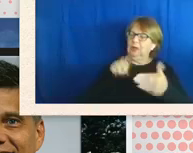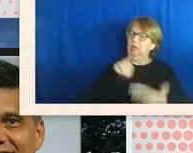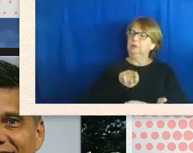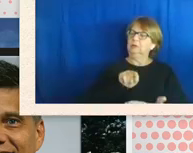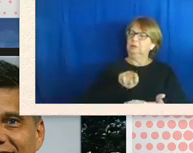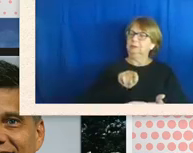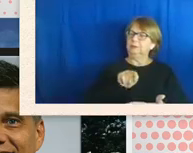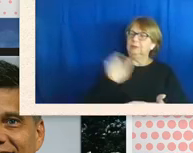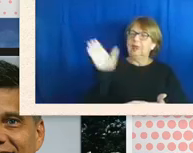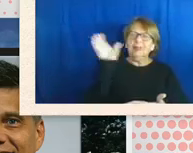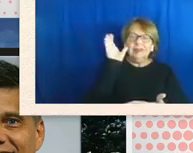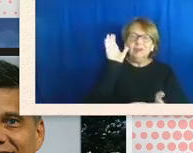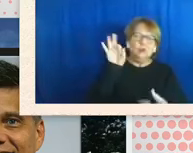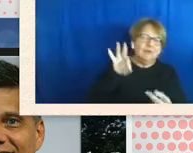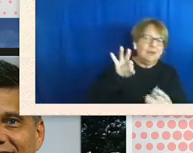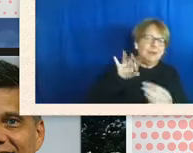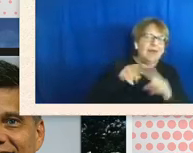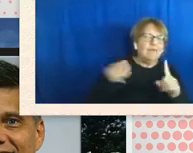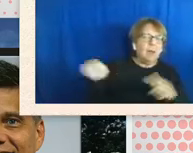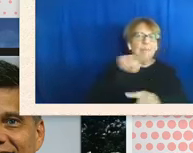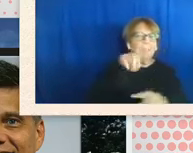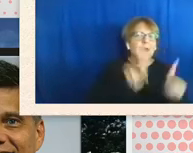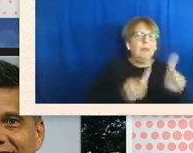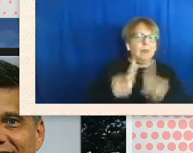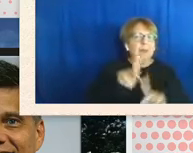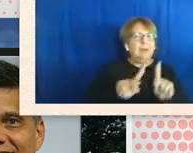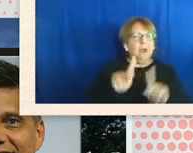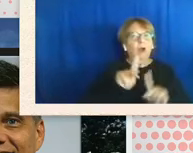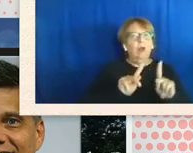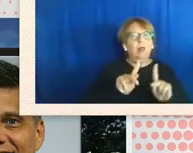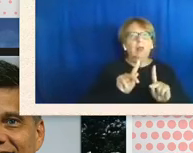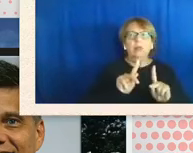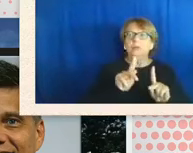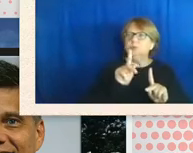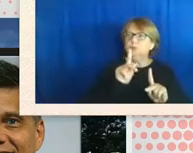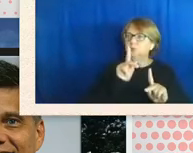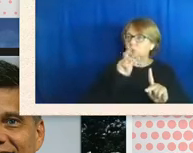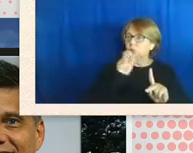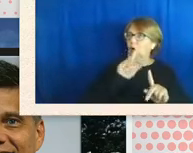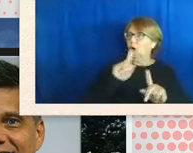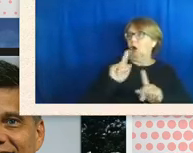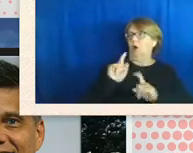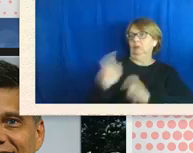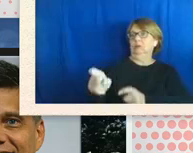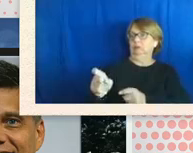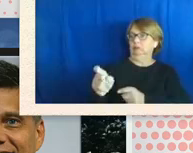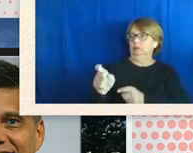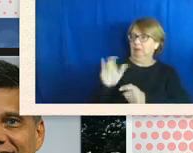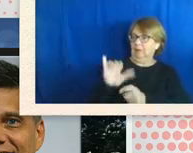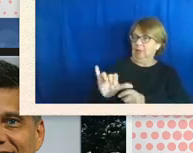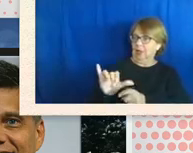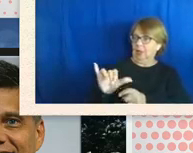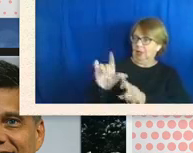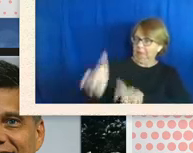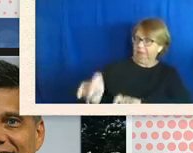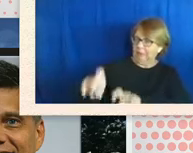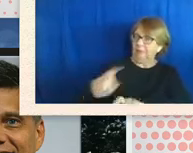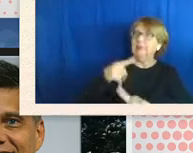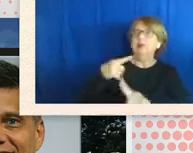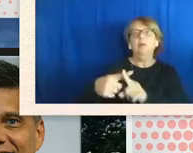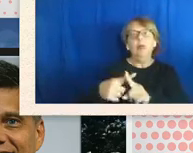from the people who are not only administering the needs assessment tool, but also, more importantly, the